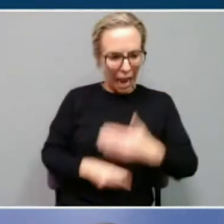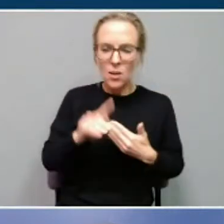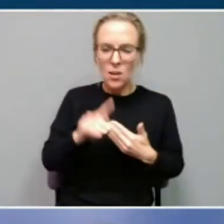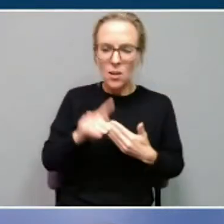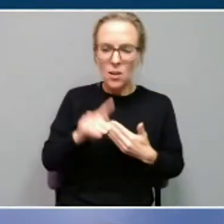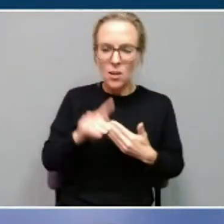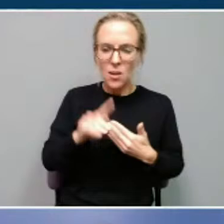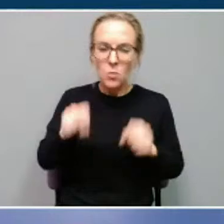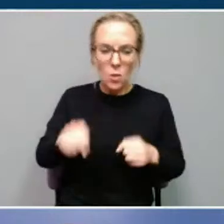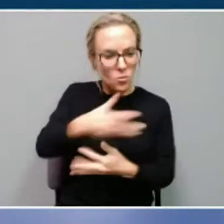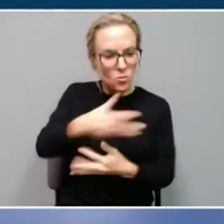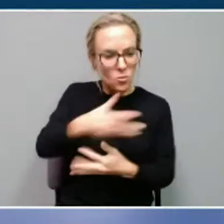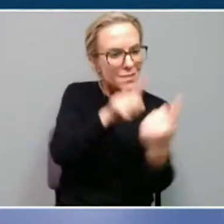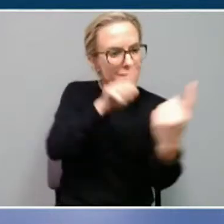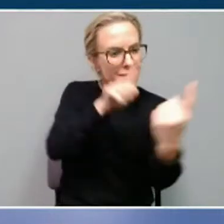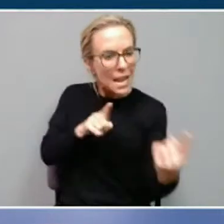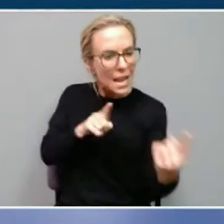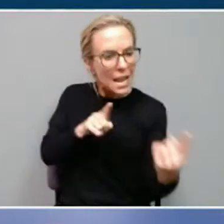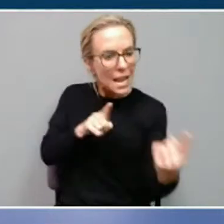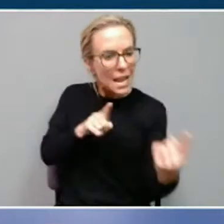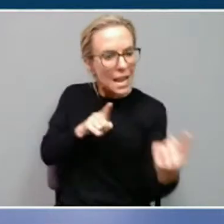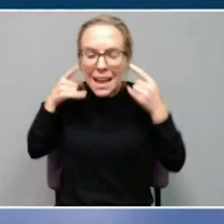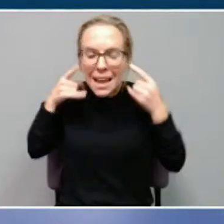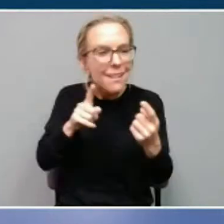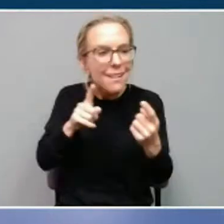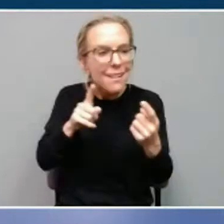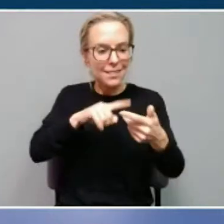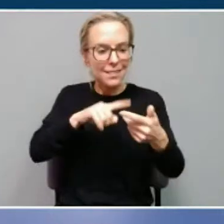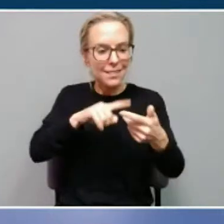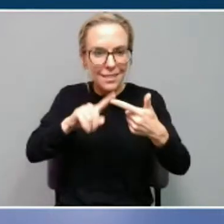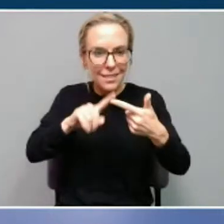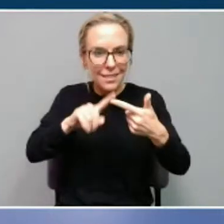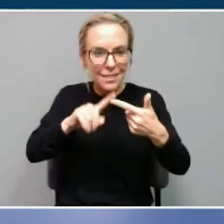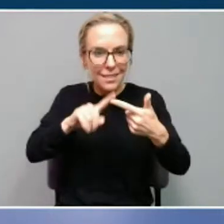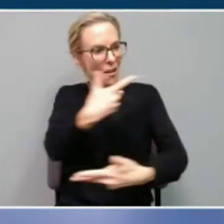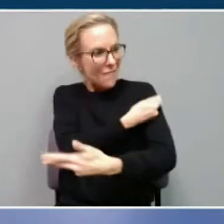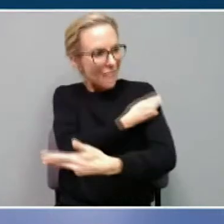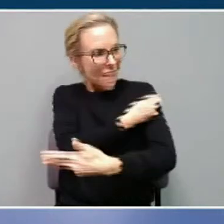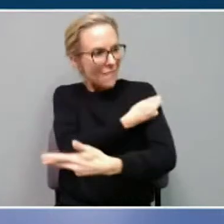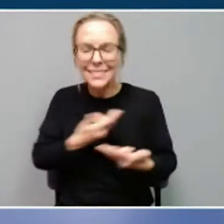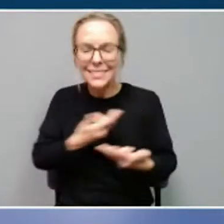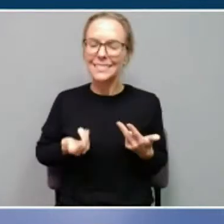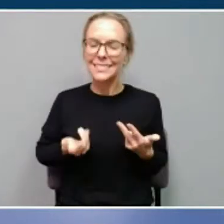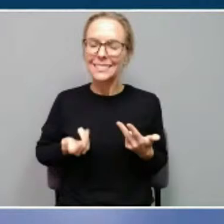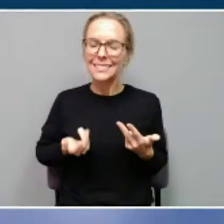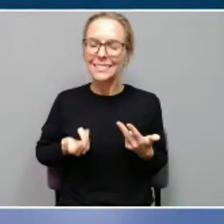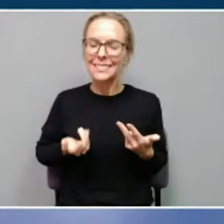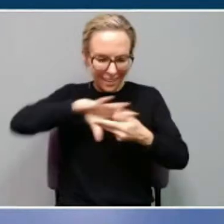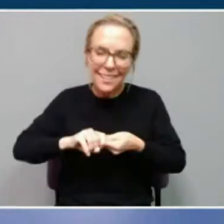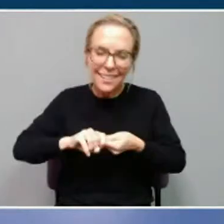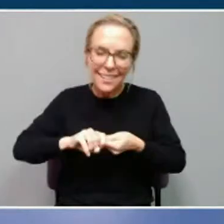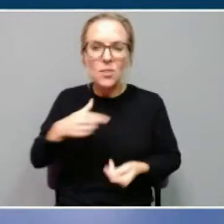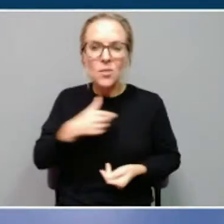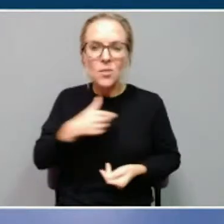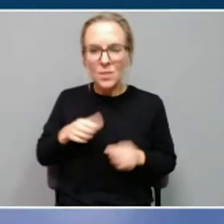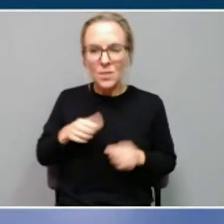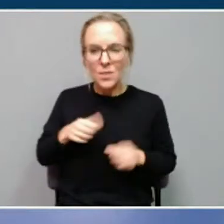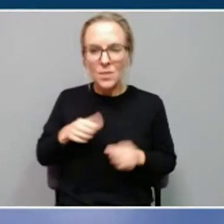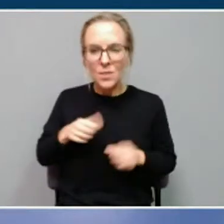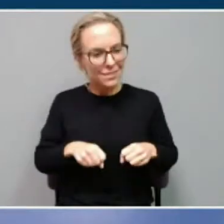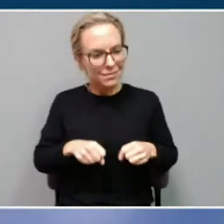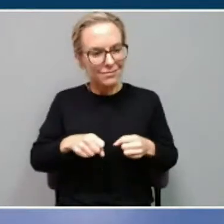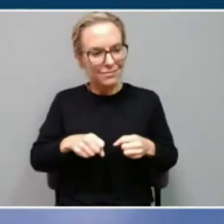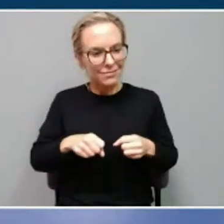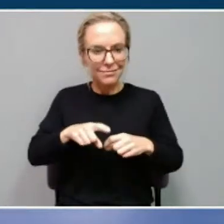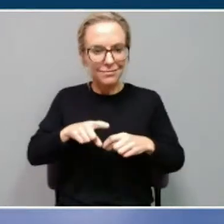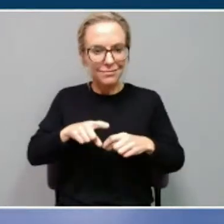our most effective tool. Now we have vaccines, even more effective than masking, meaning we can stop an exponential growth, but we